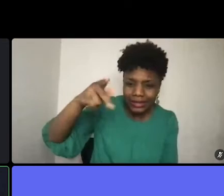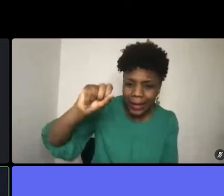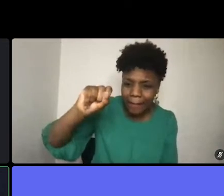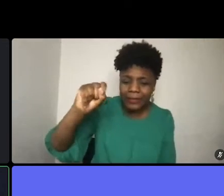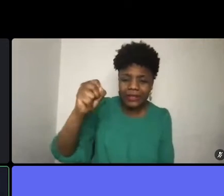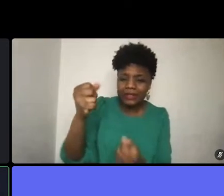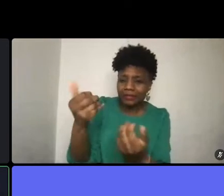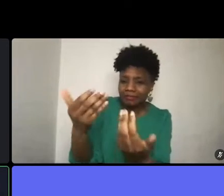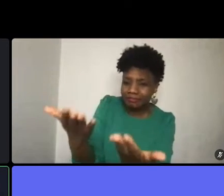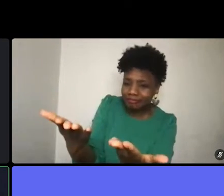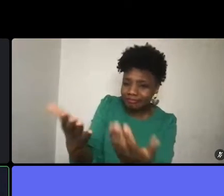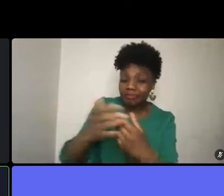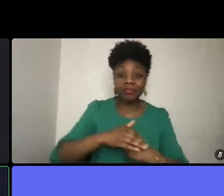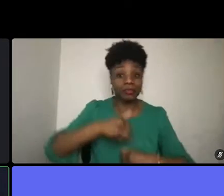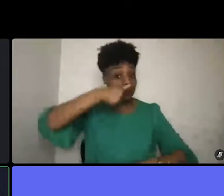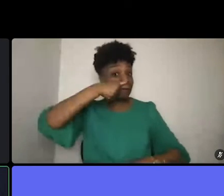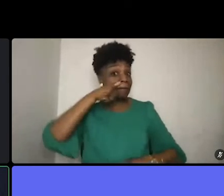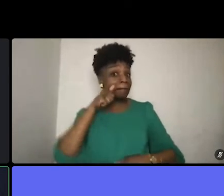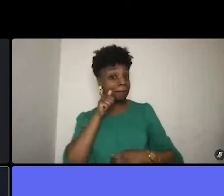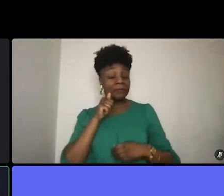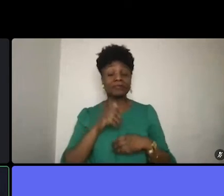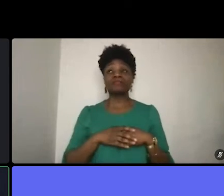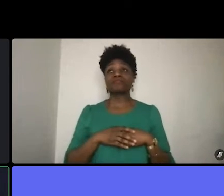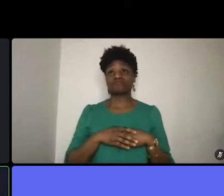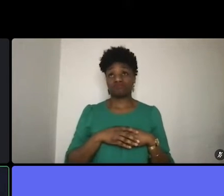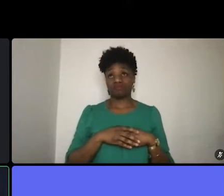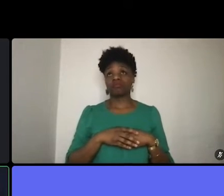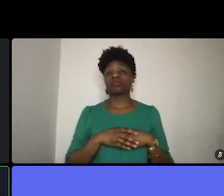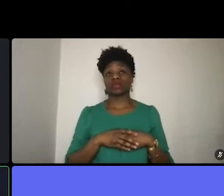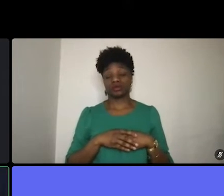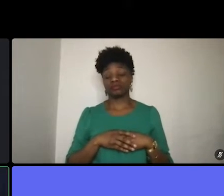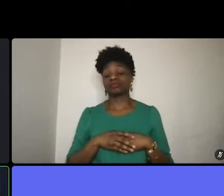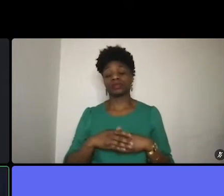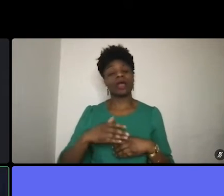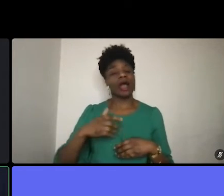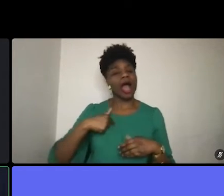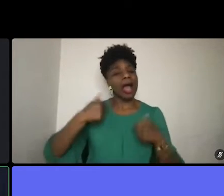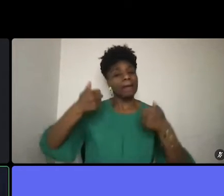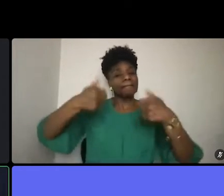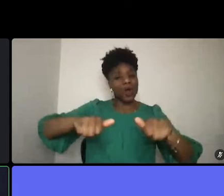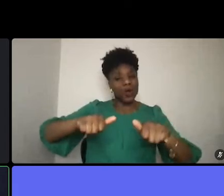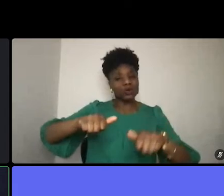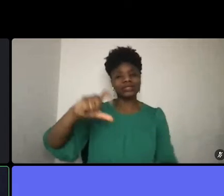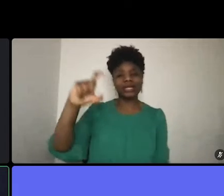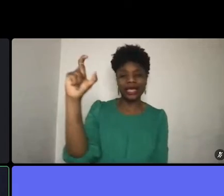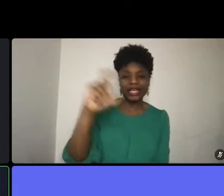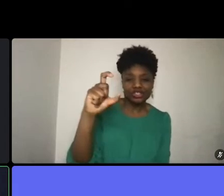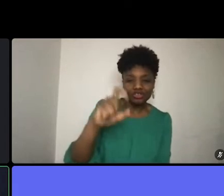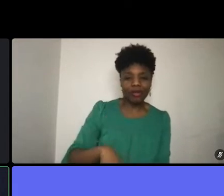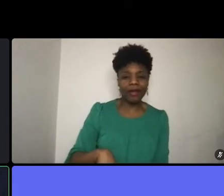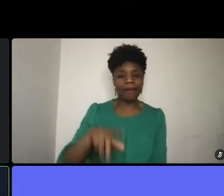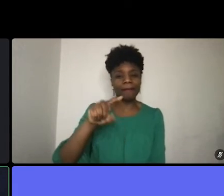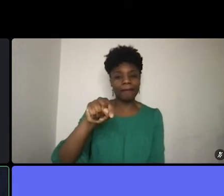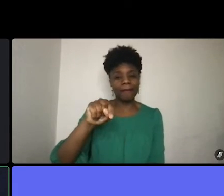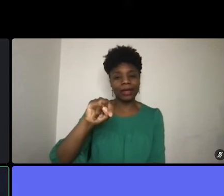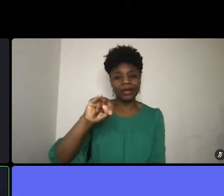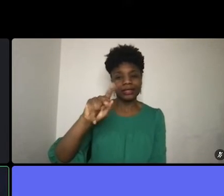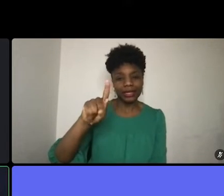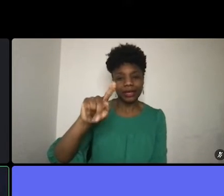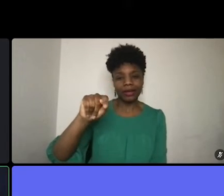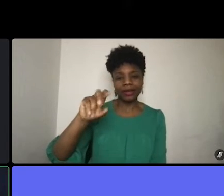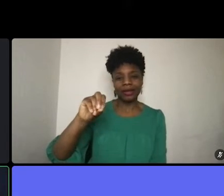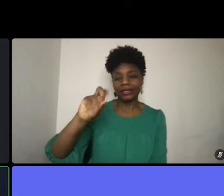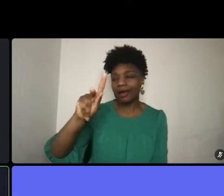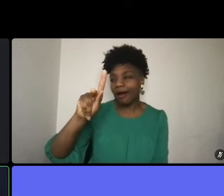spread the message. I post some things on my Instagram, on TikTok, and on Facebook. Trying to get